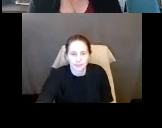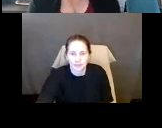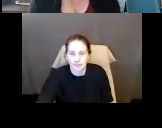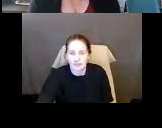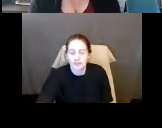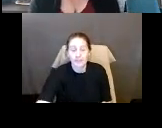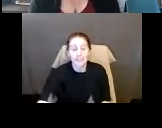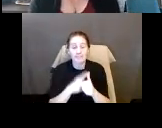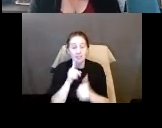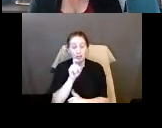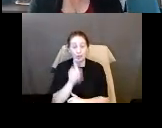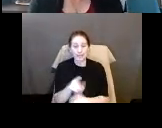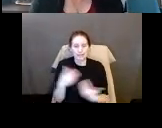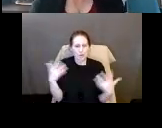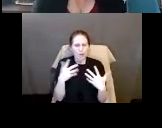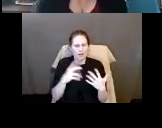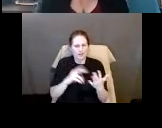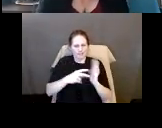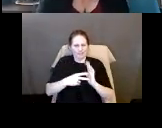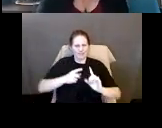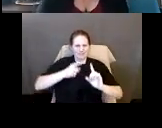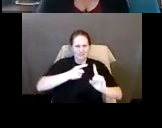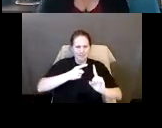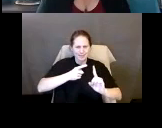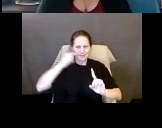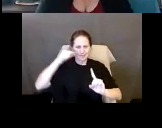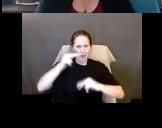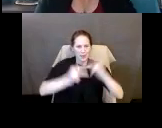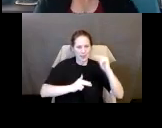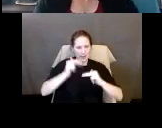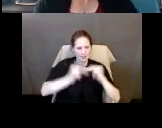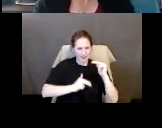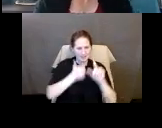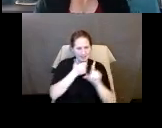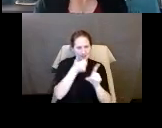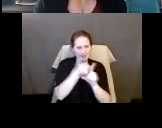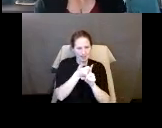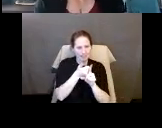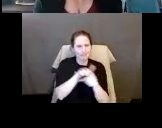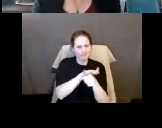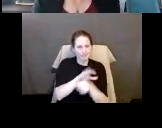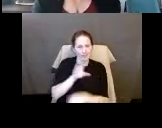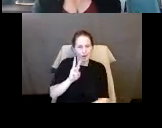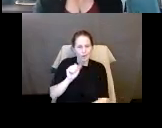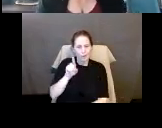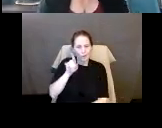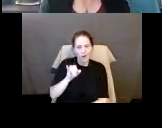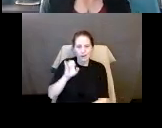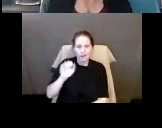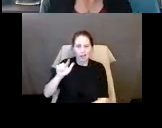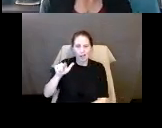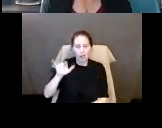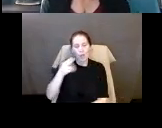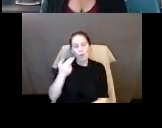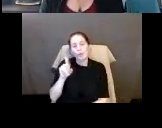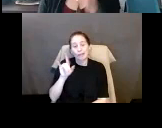question is what was the purpose of the buildings at Wadi el-Hudi? You can answer, are they a fortress? Are